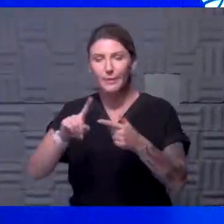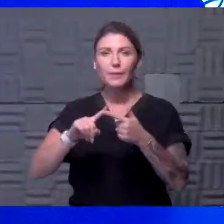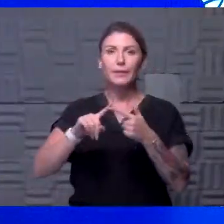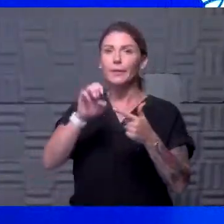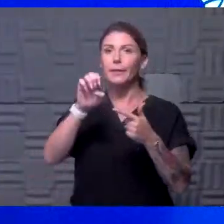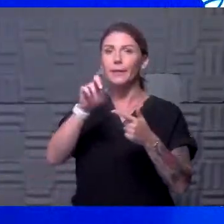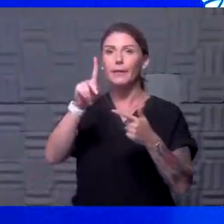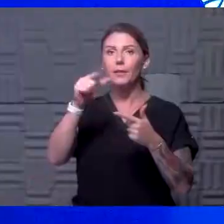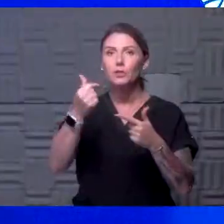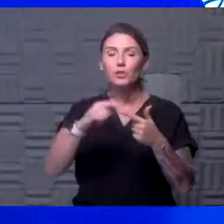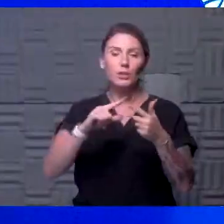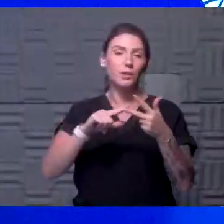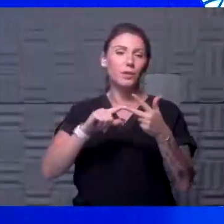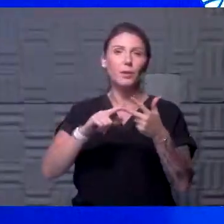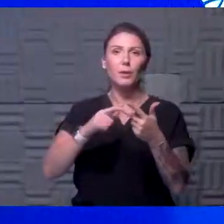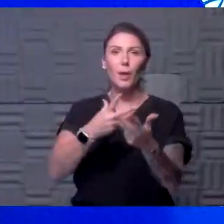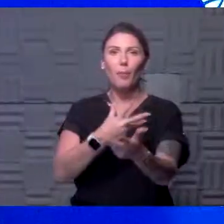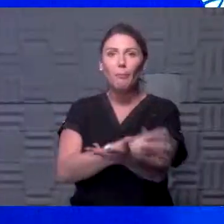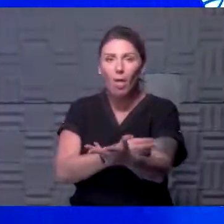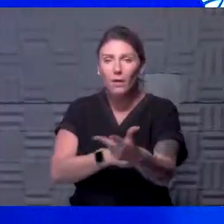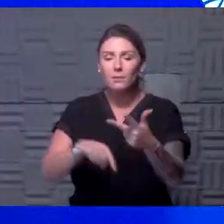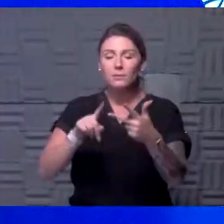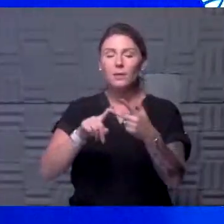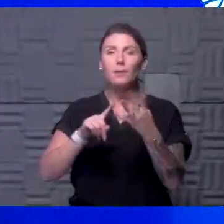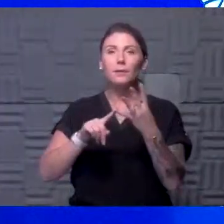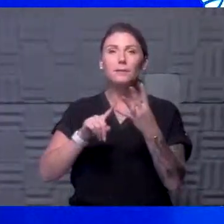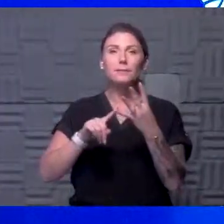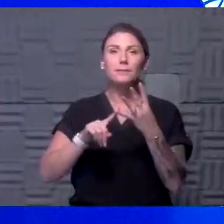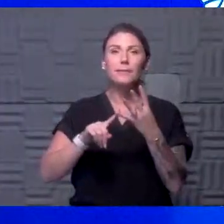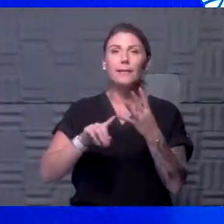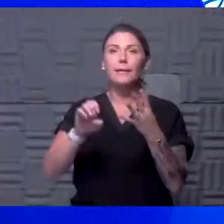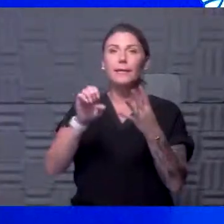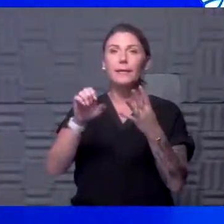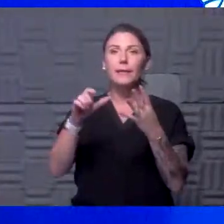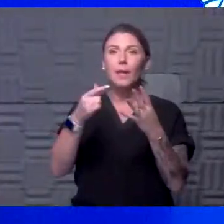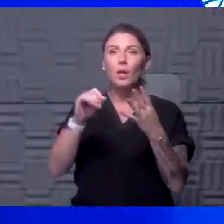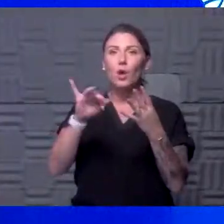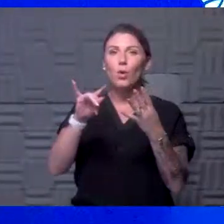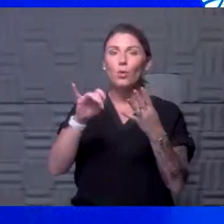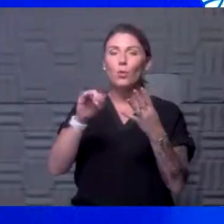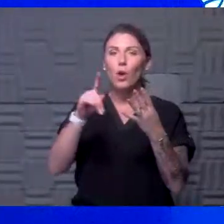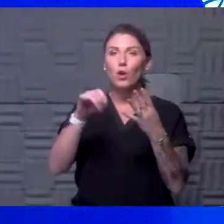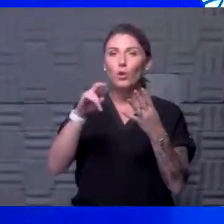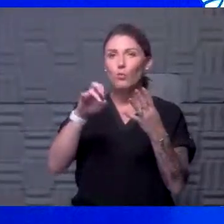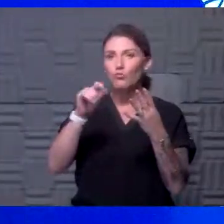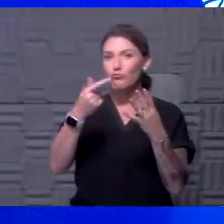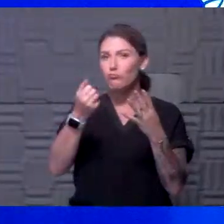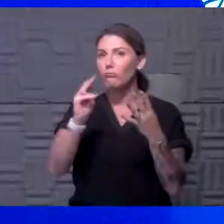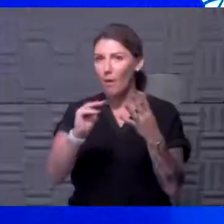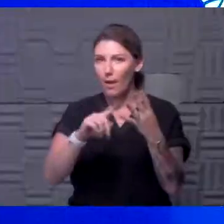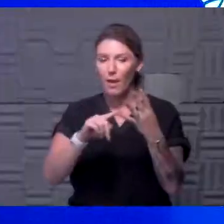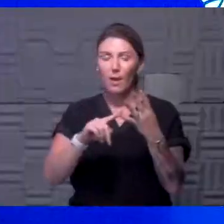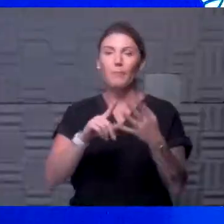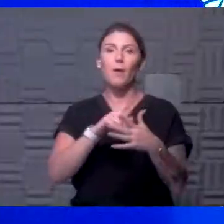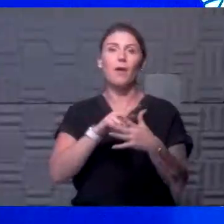blood test, and then an echocardiogram and graded exercise as you return to make sure that you don't have symptoms. If any of